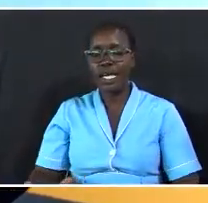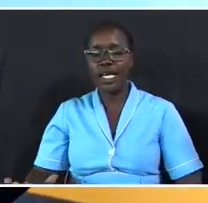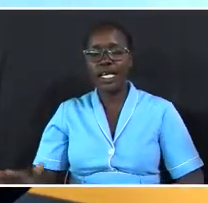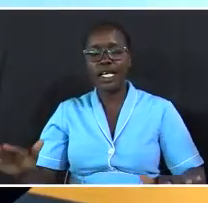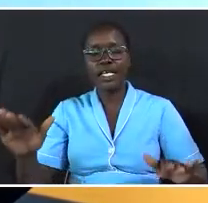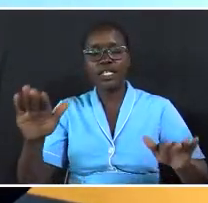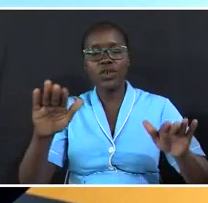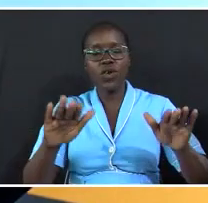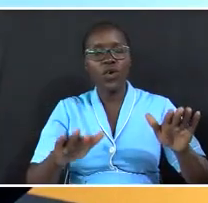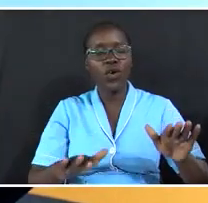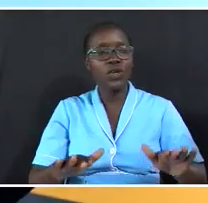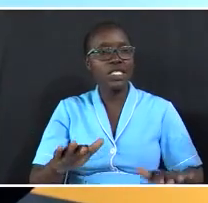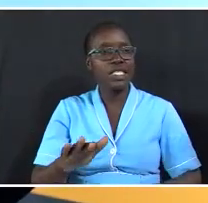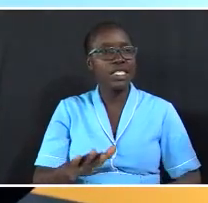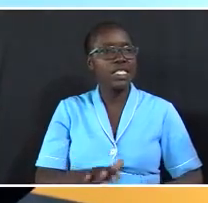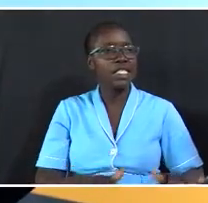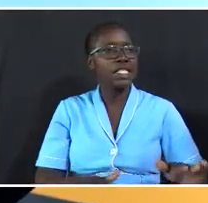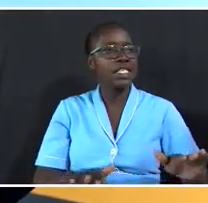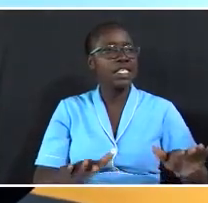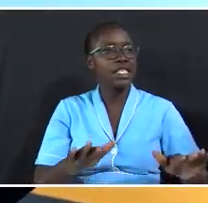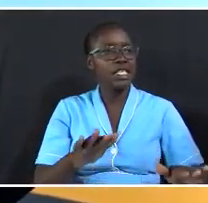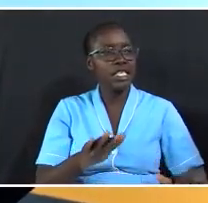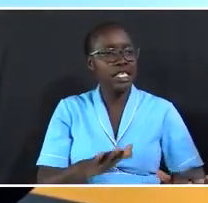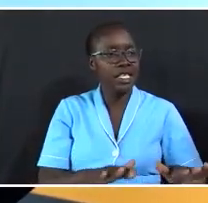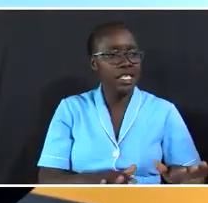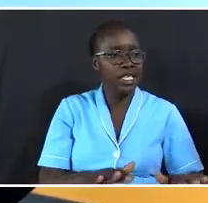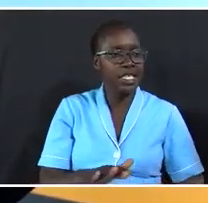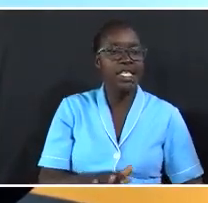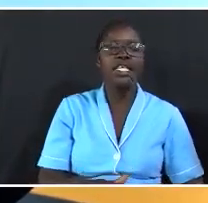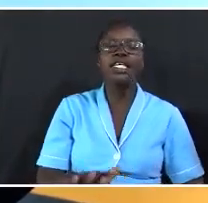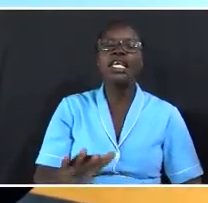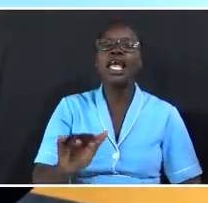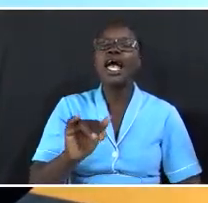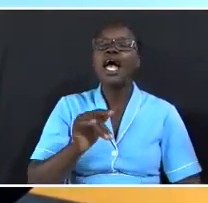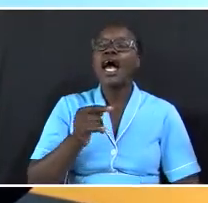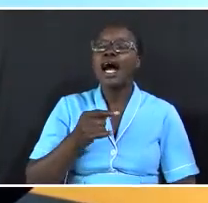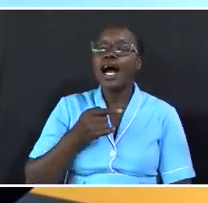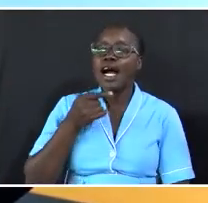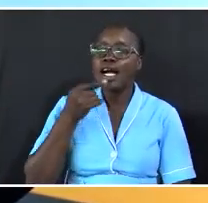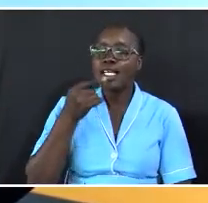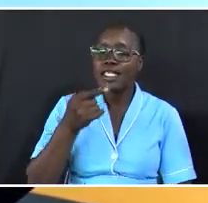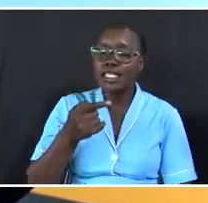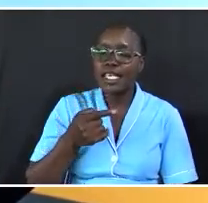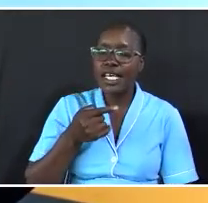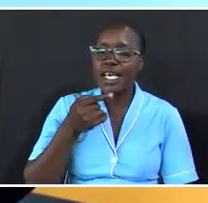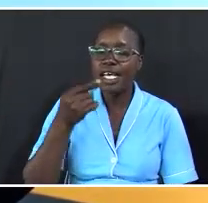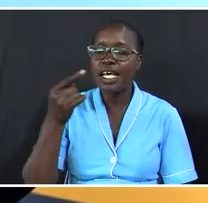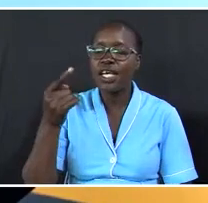Sea.